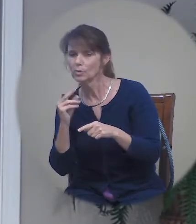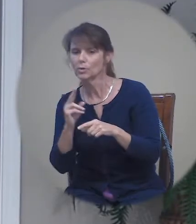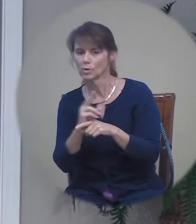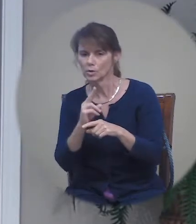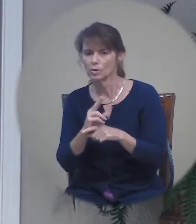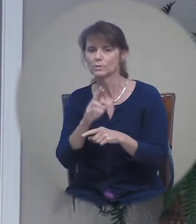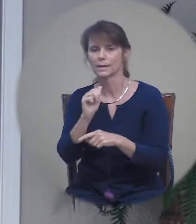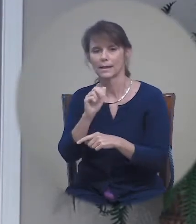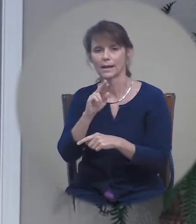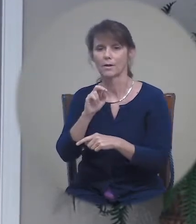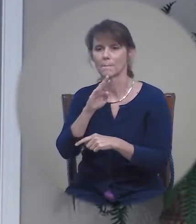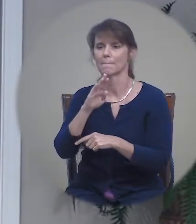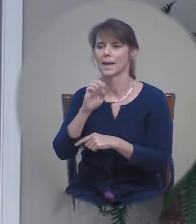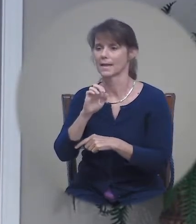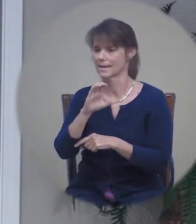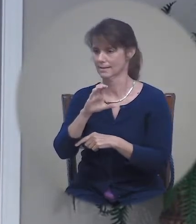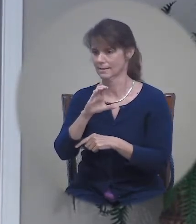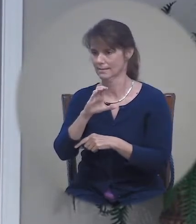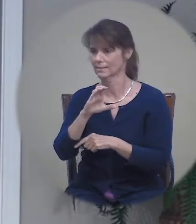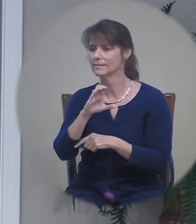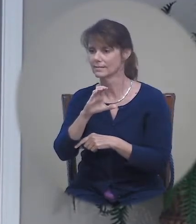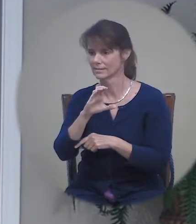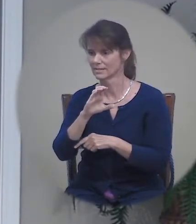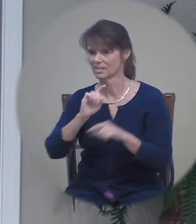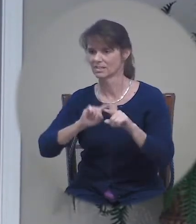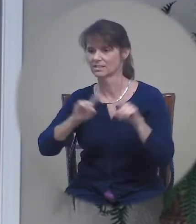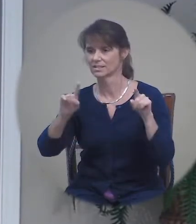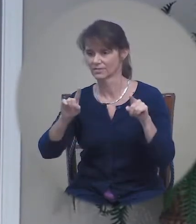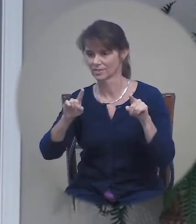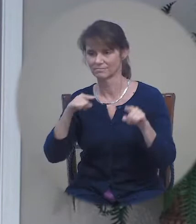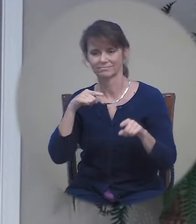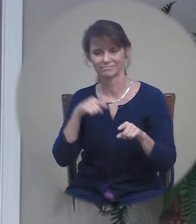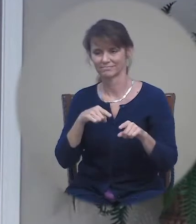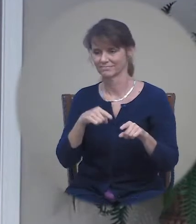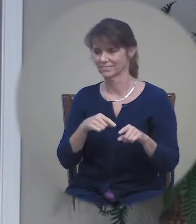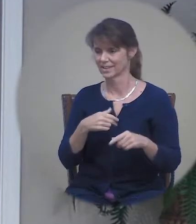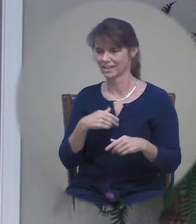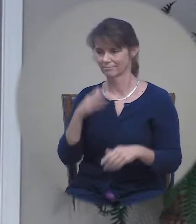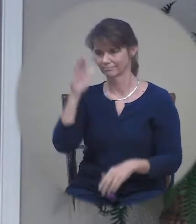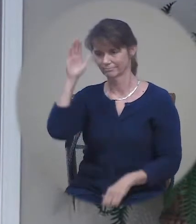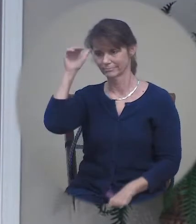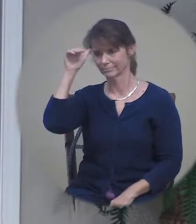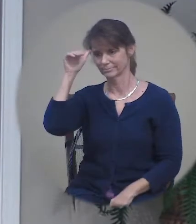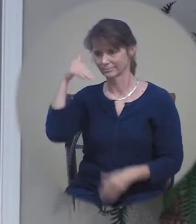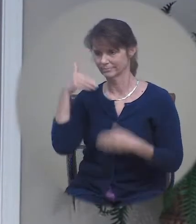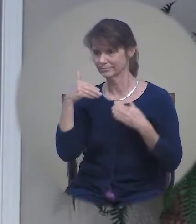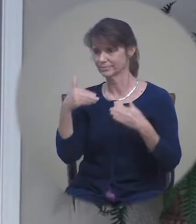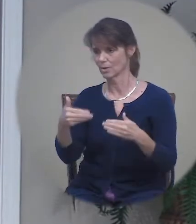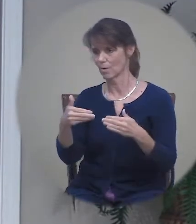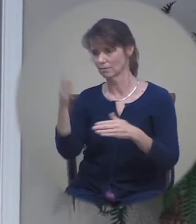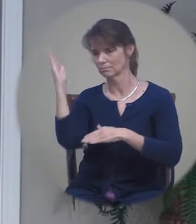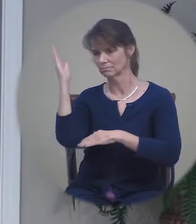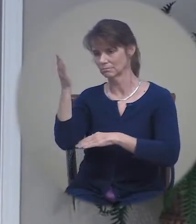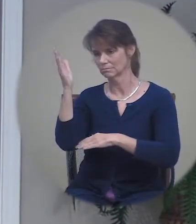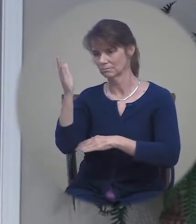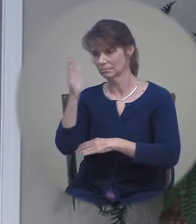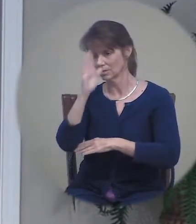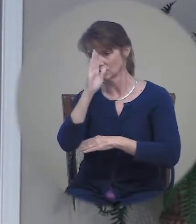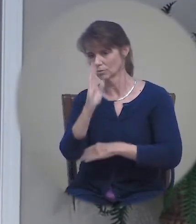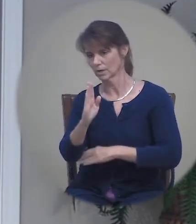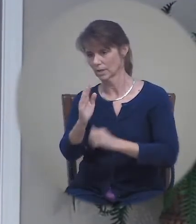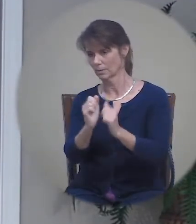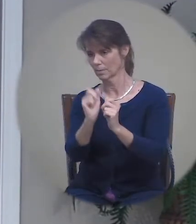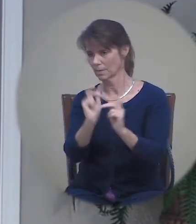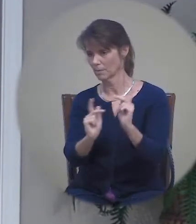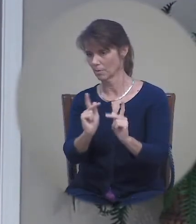But that's not what Rabshakeh does. He goes on and addresses the people. And this seems to be a ploy,